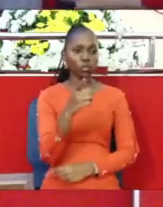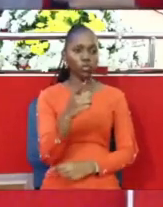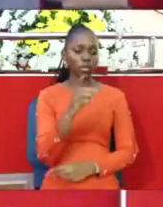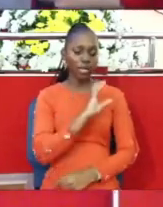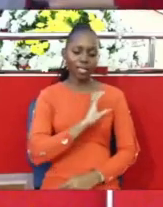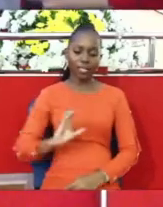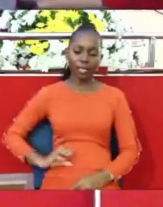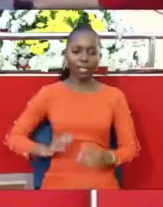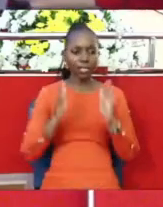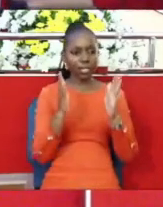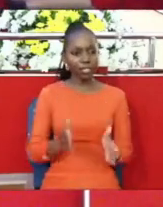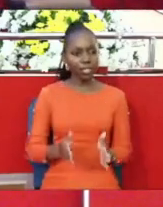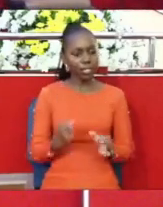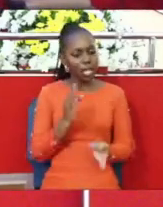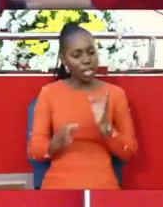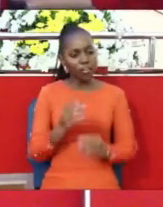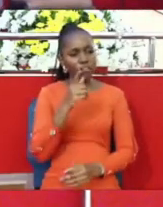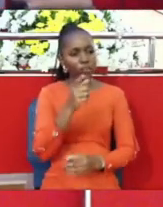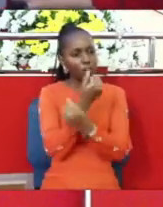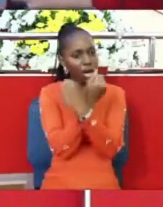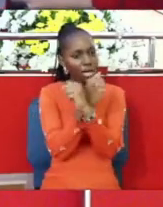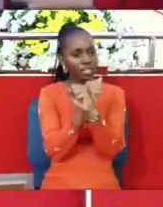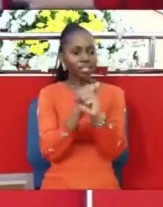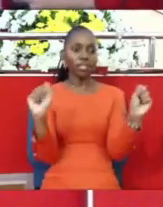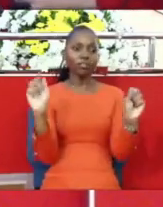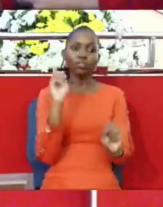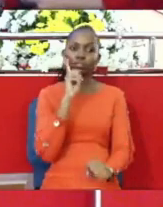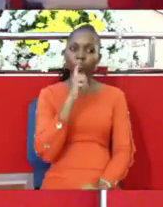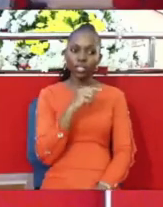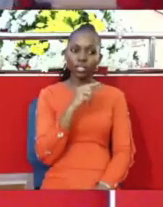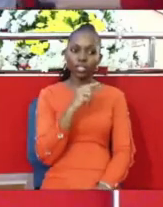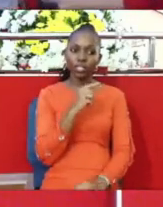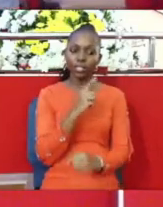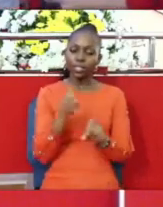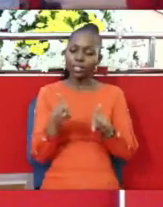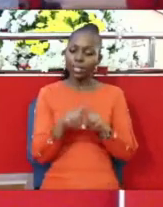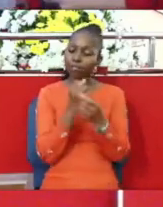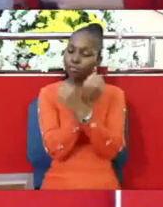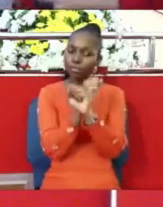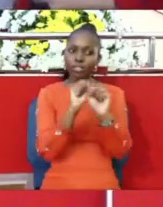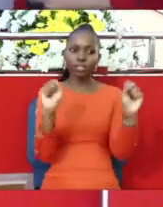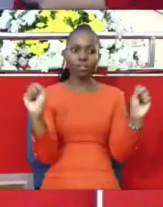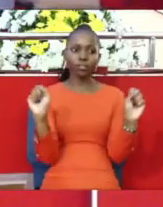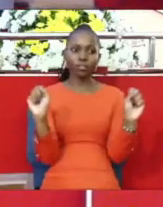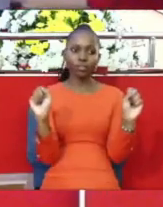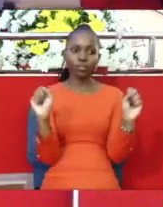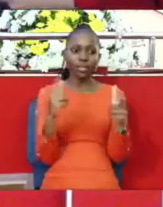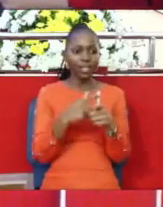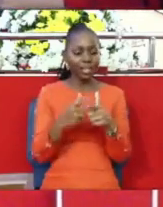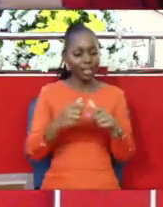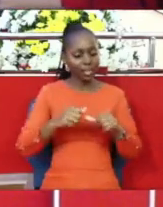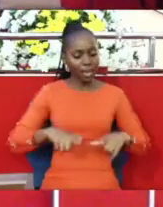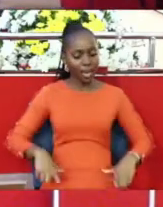wewe umeokoka na umeokolewa. Now be elevated. Basi inuliwa. Kama ile dhambi ilikuwa